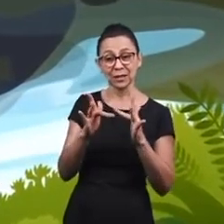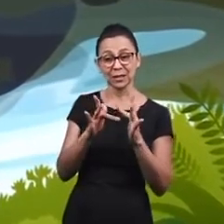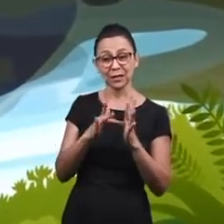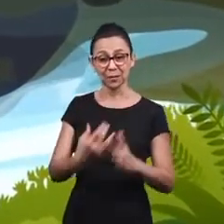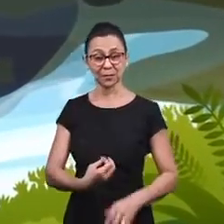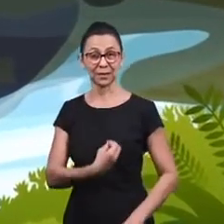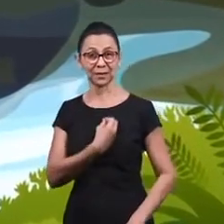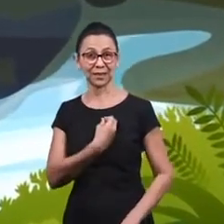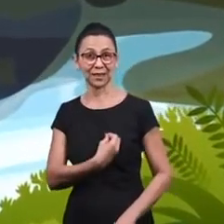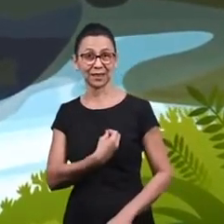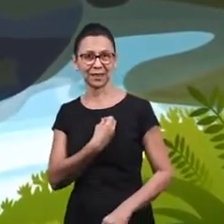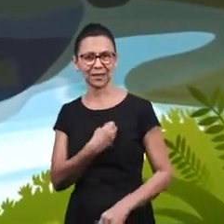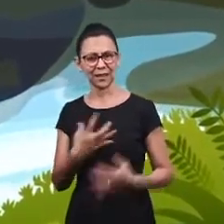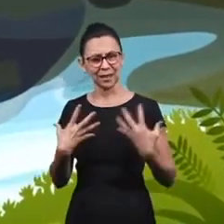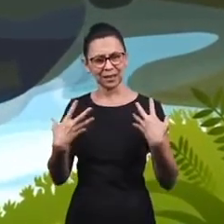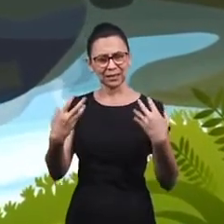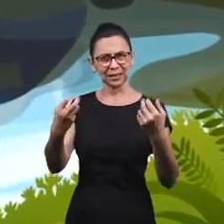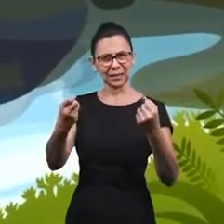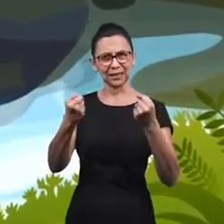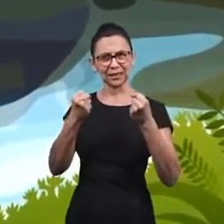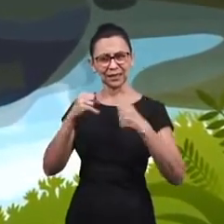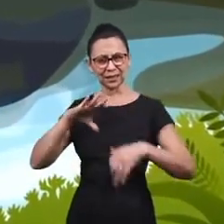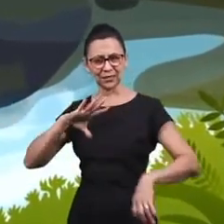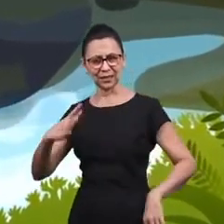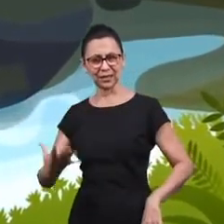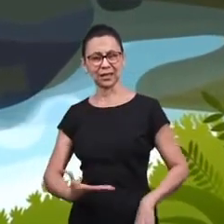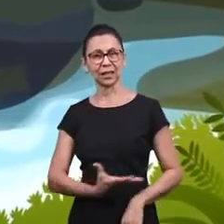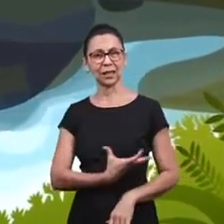Dive in these waters of salvation.